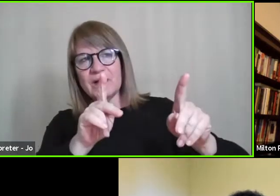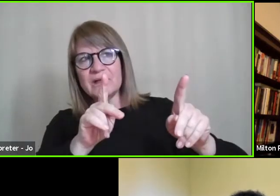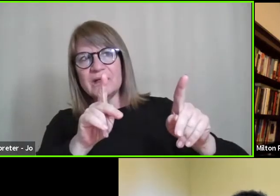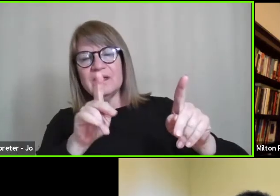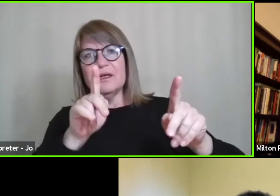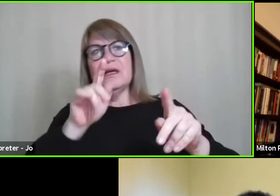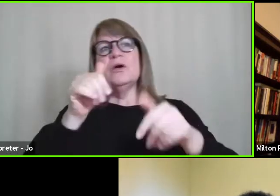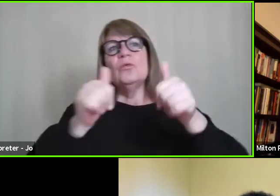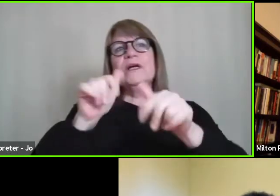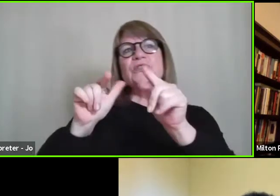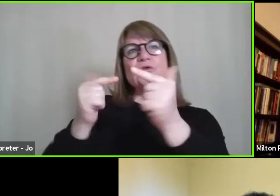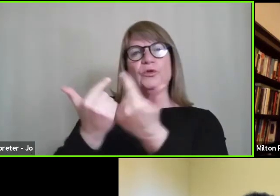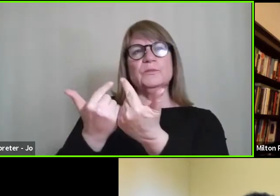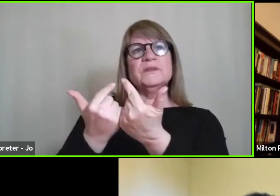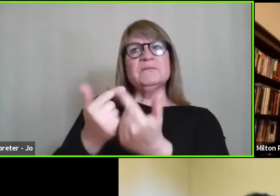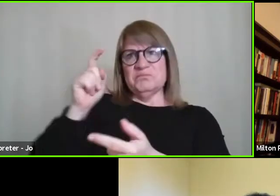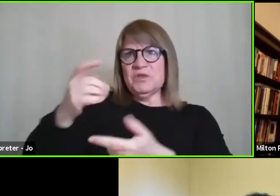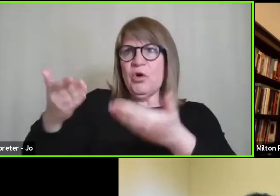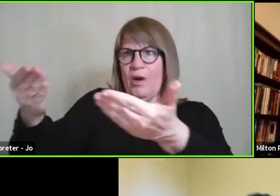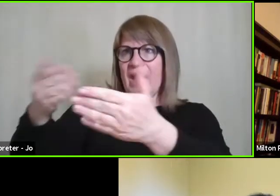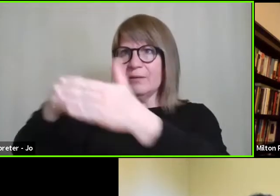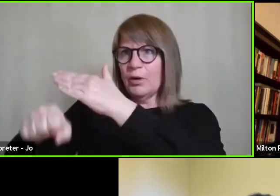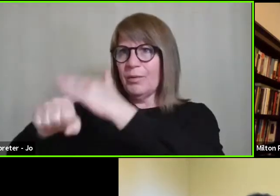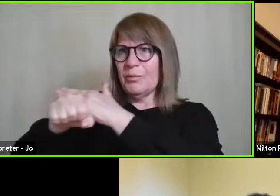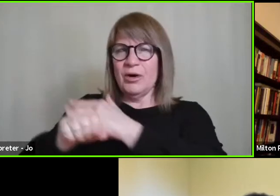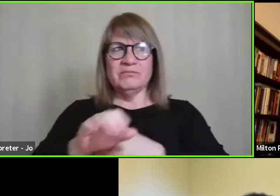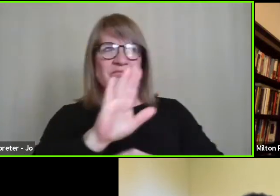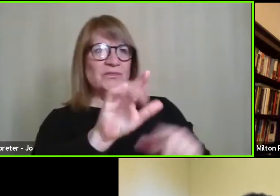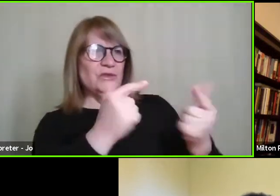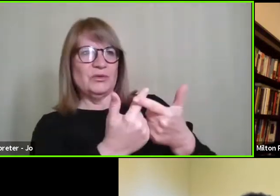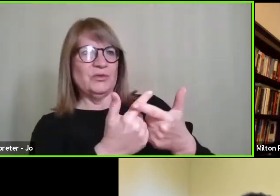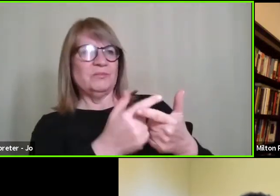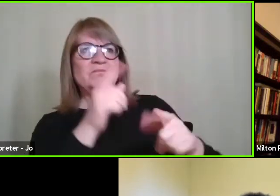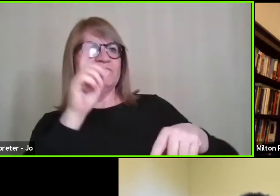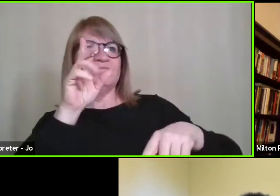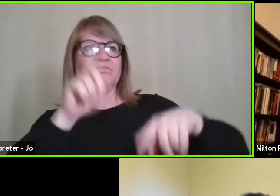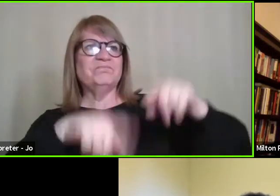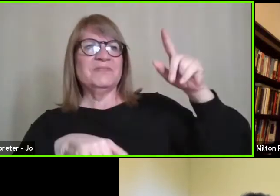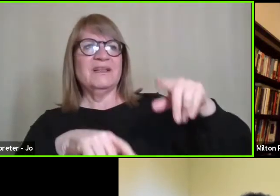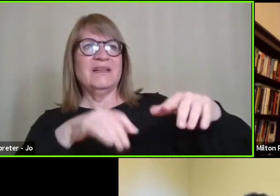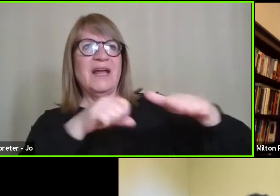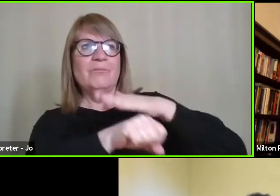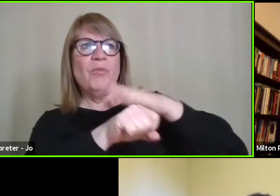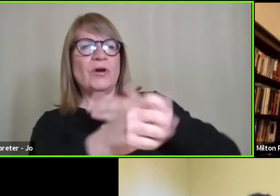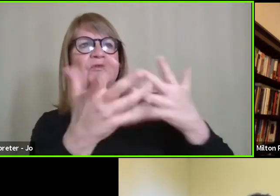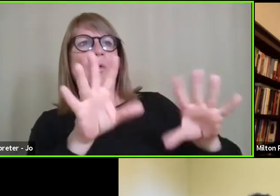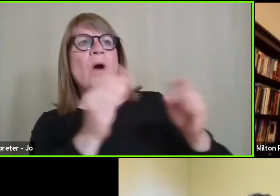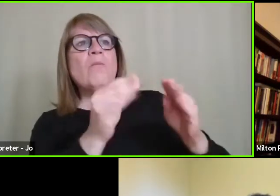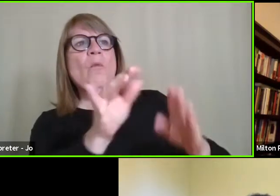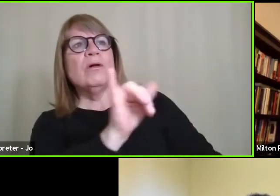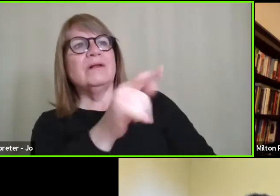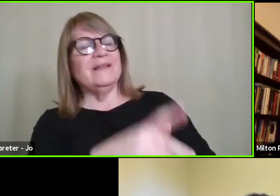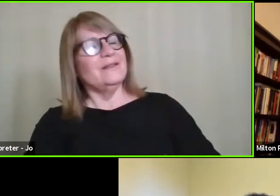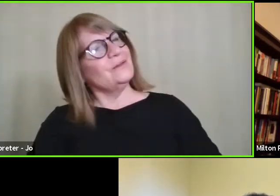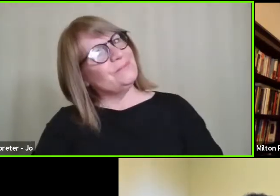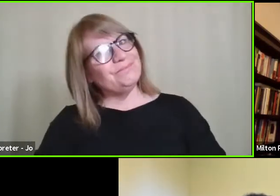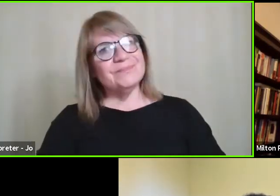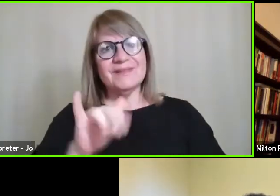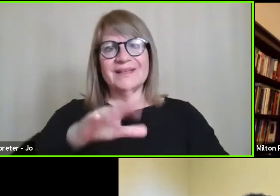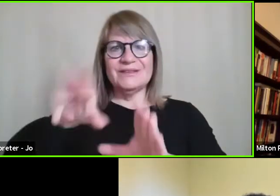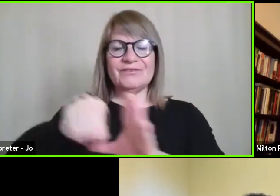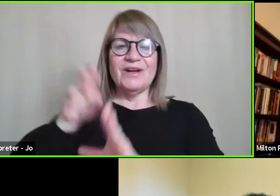which population should be discouraged that is by definition and political uh engagement and when that gets